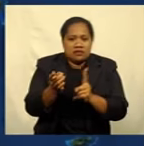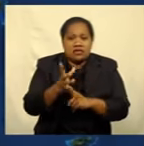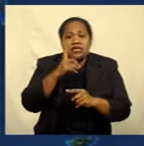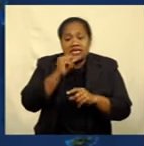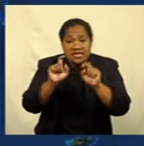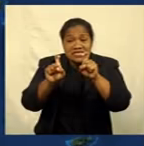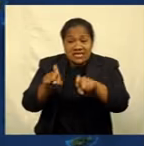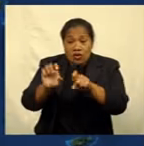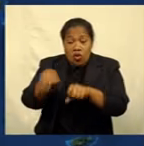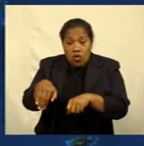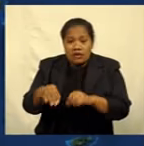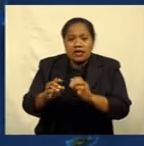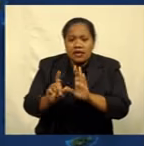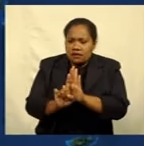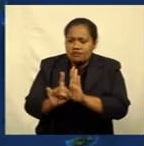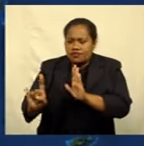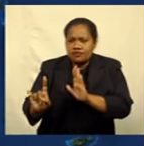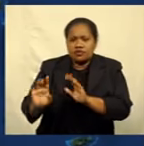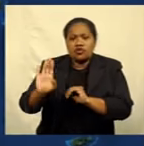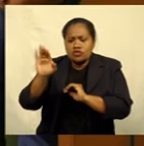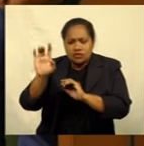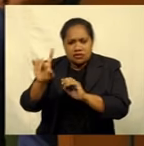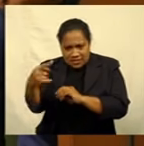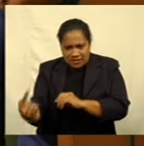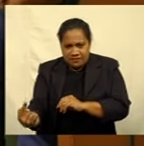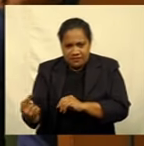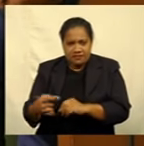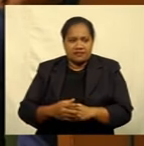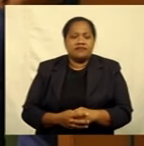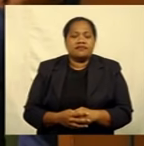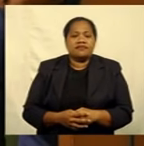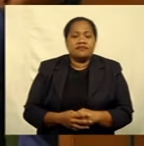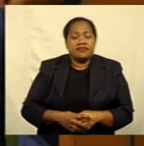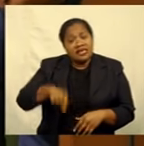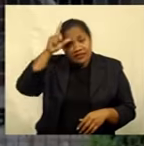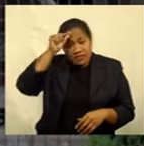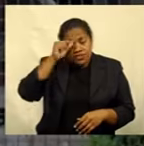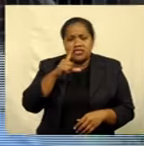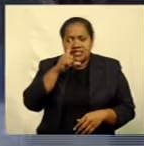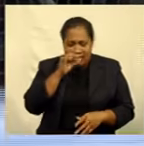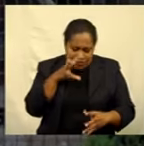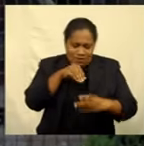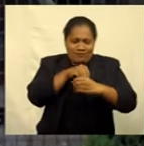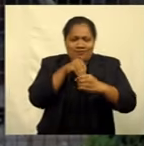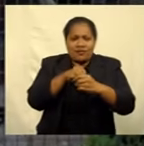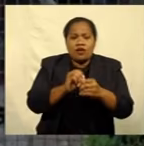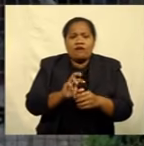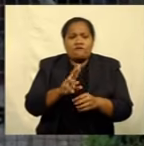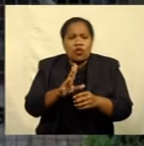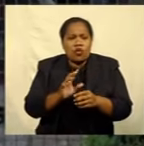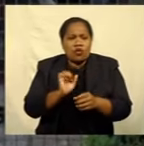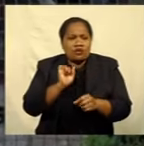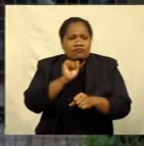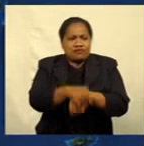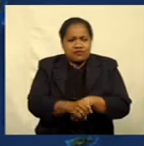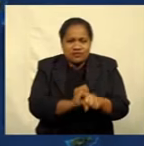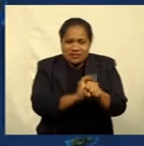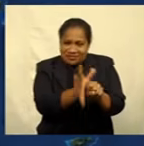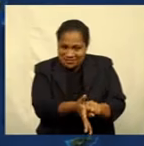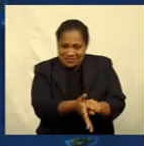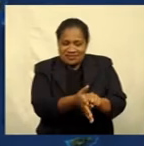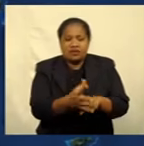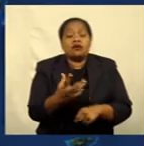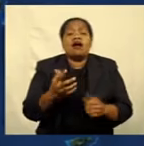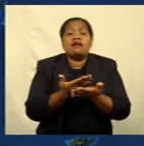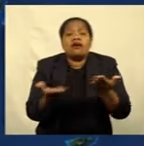and isolate yourself without any issues. Fijians can be part of the fight against COVID-19 by getting vaccinated.